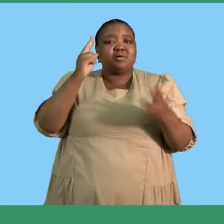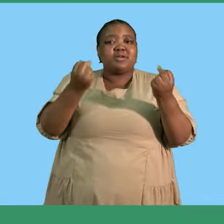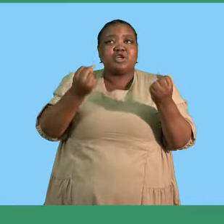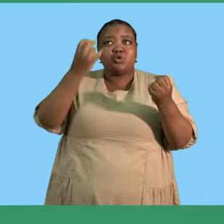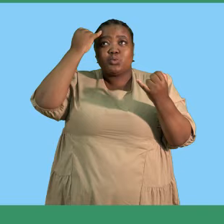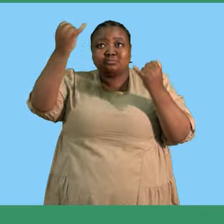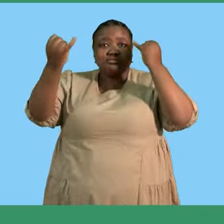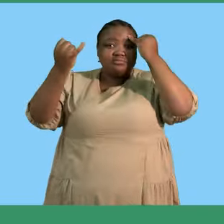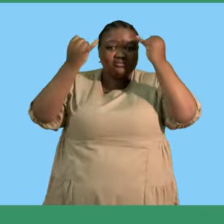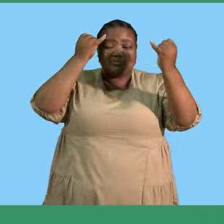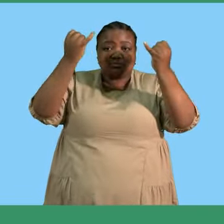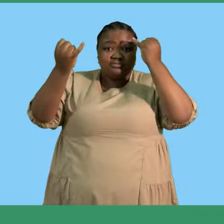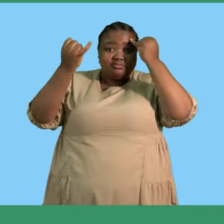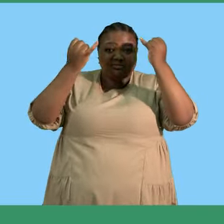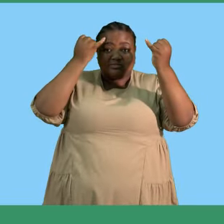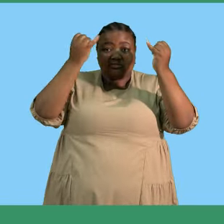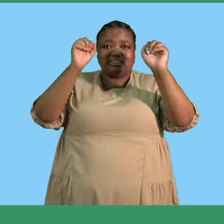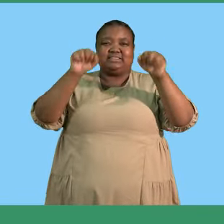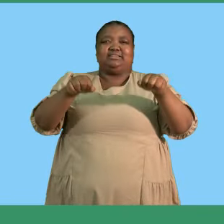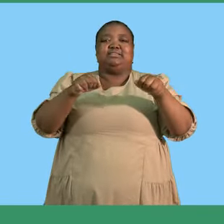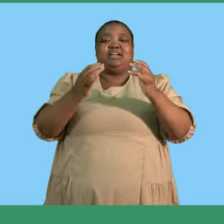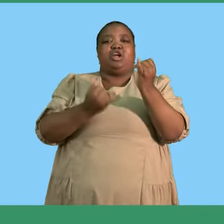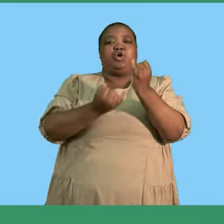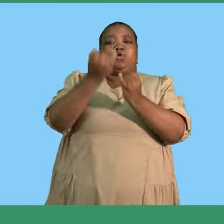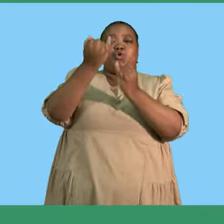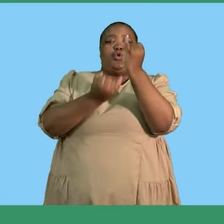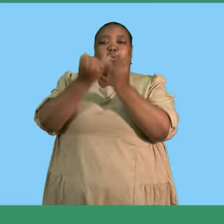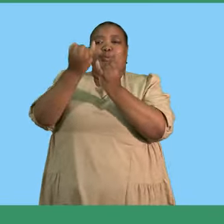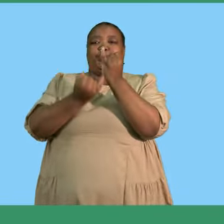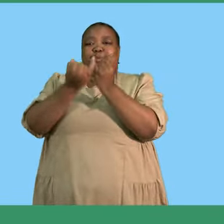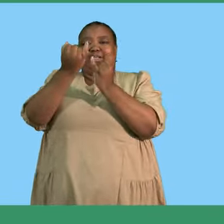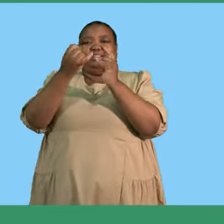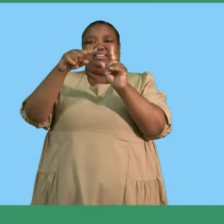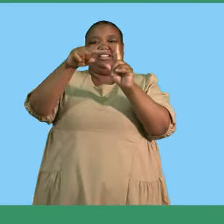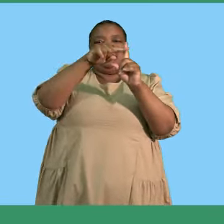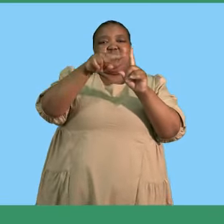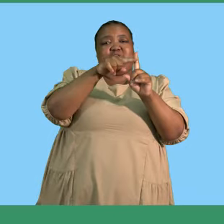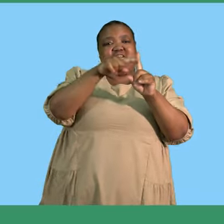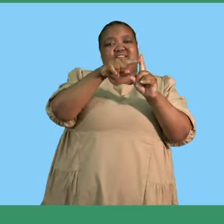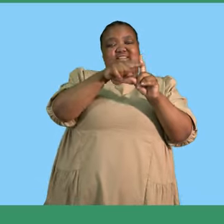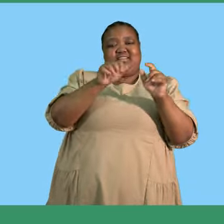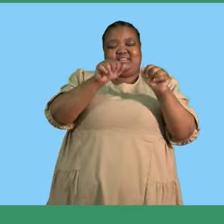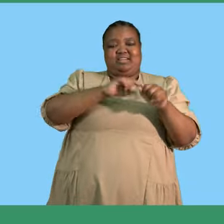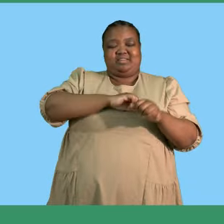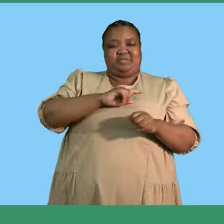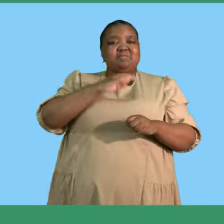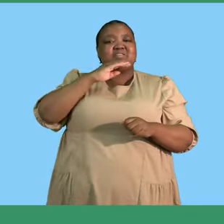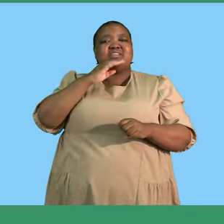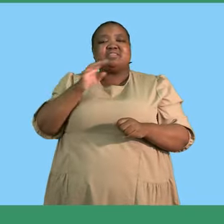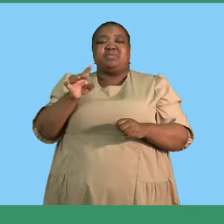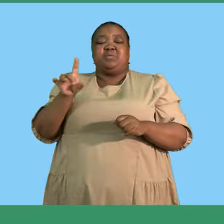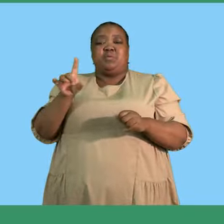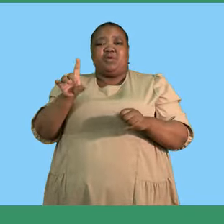that when there are new ideas, we are going to have a competitive advantage over our